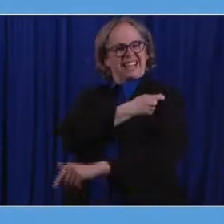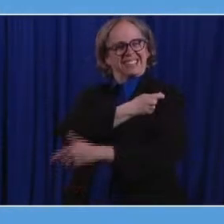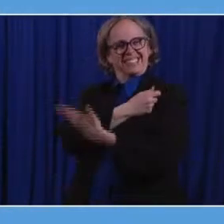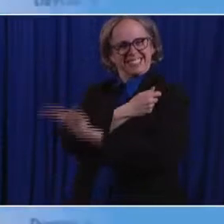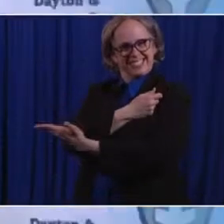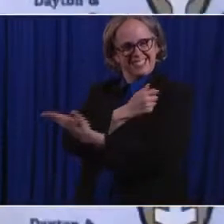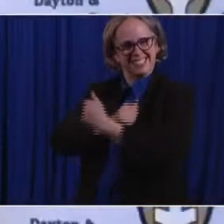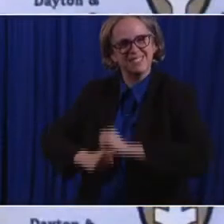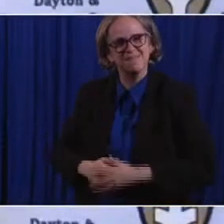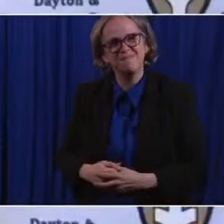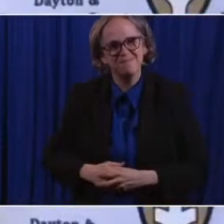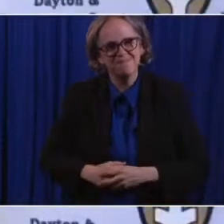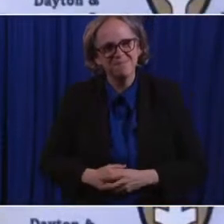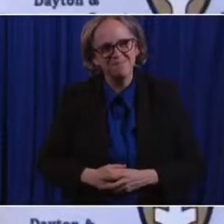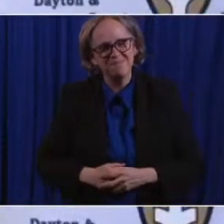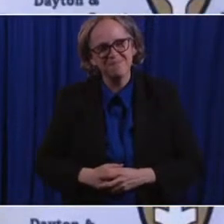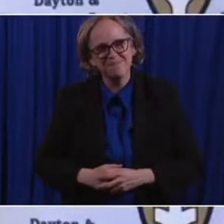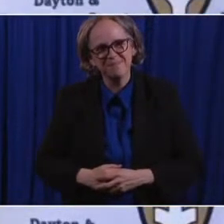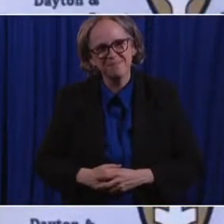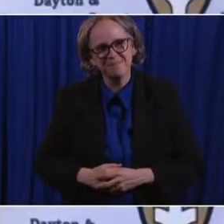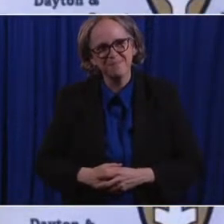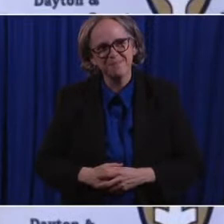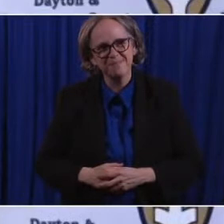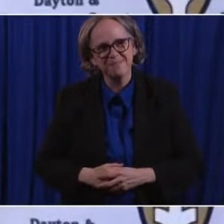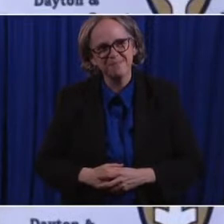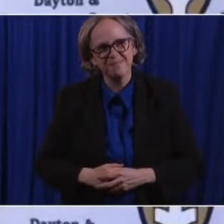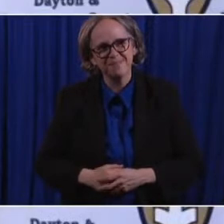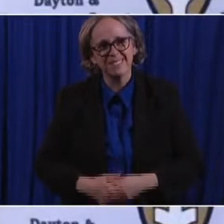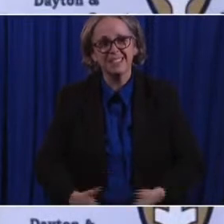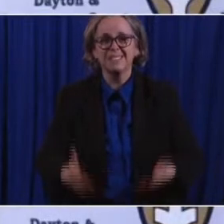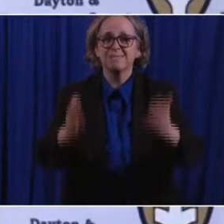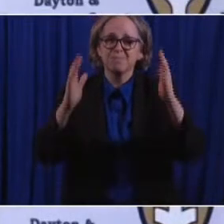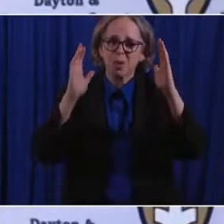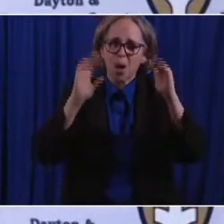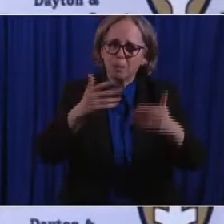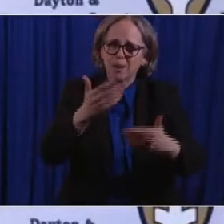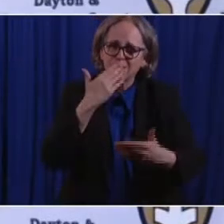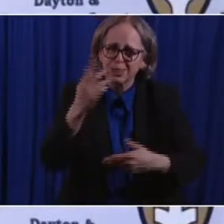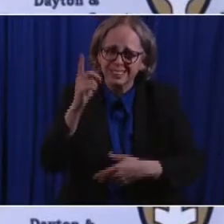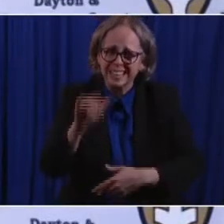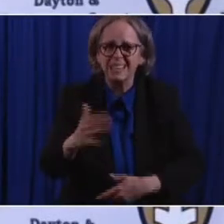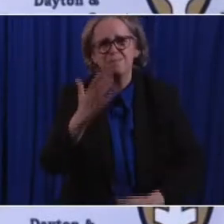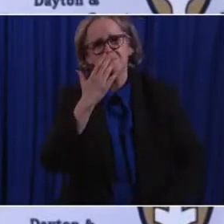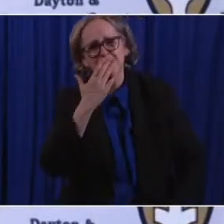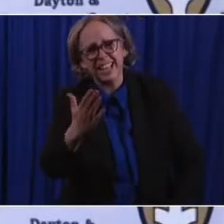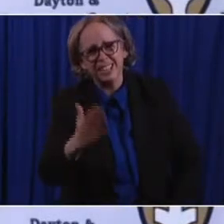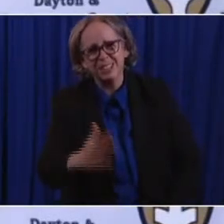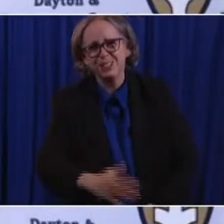Hope everybody has a good day. Thank you very much.